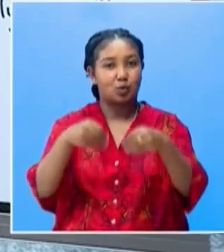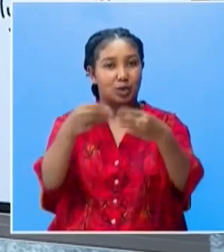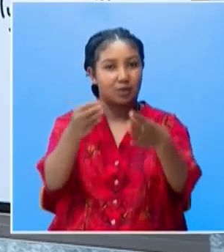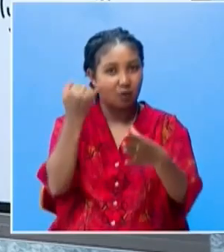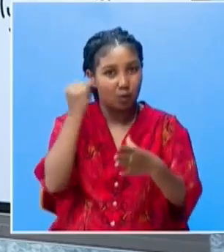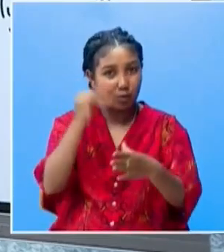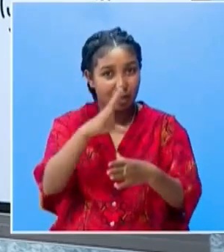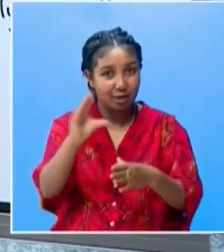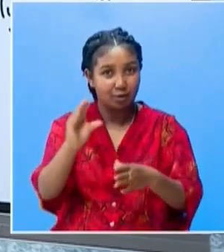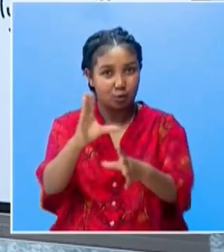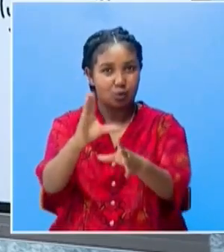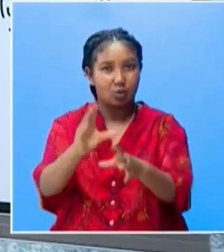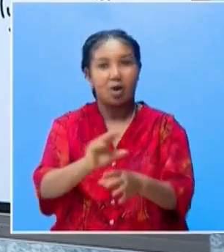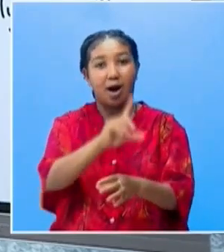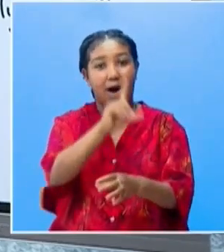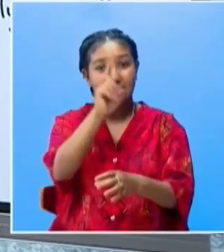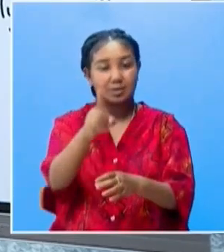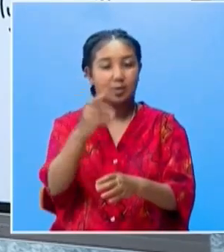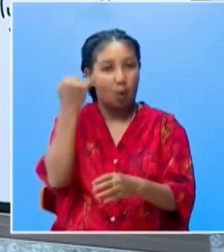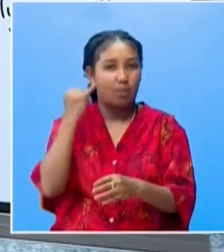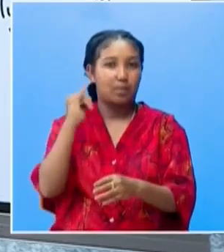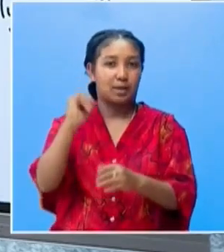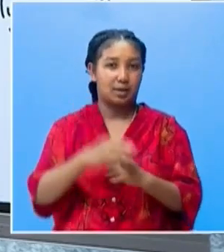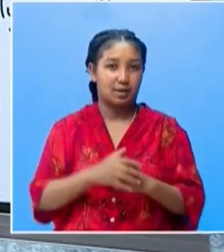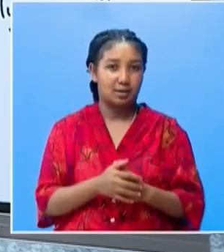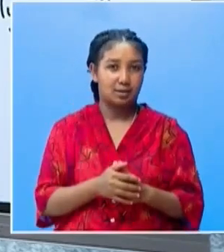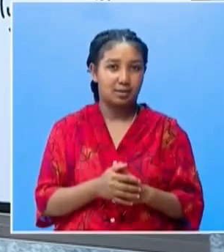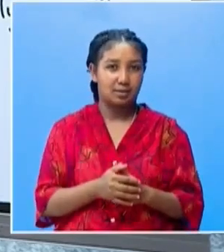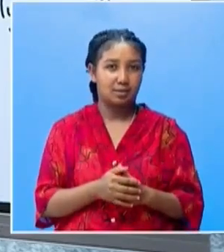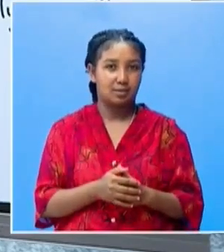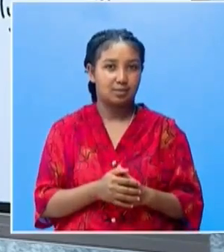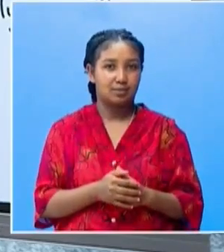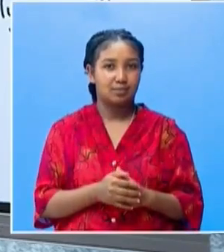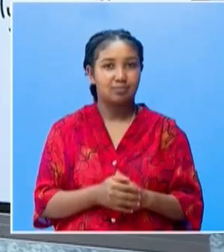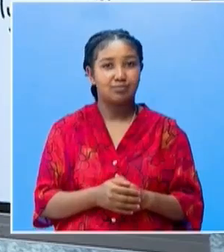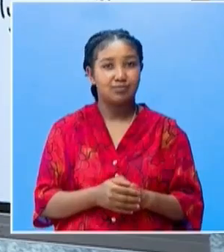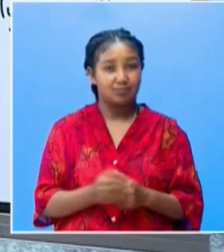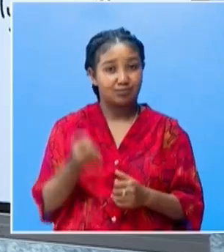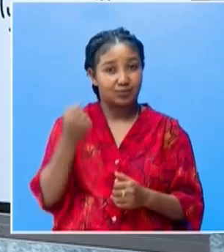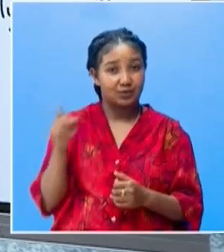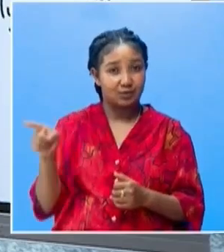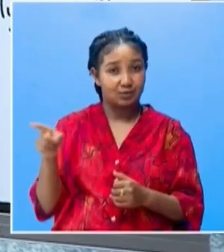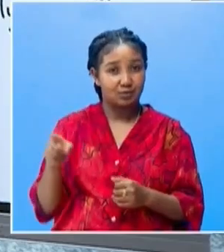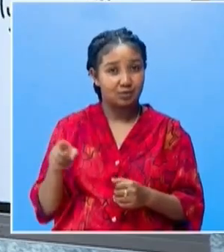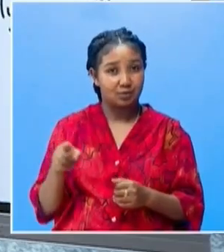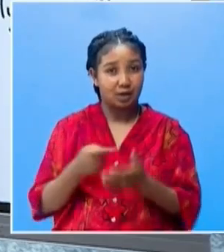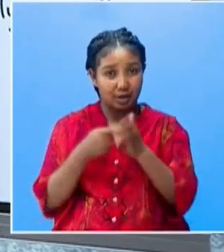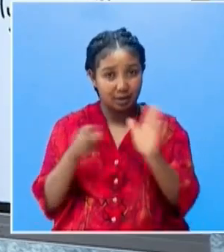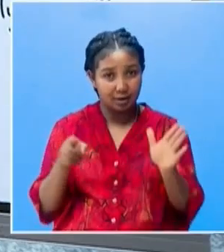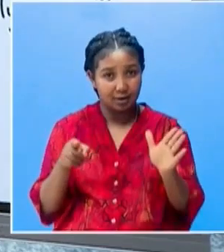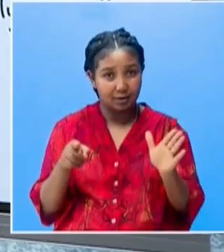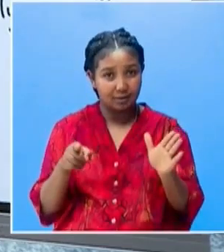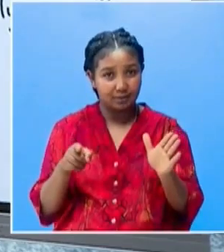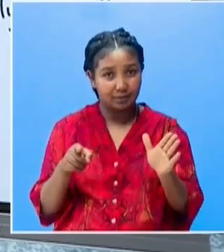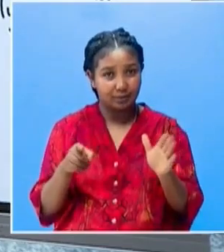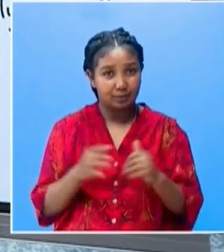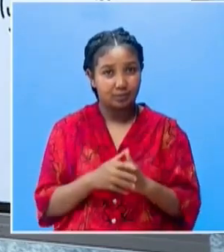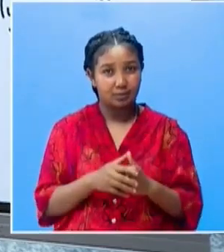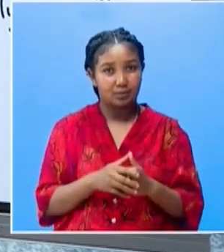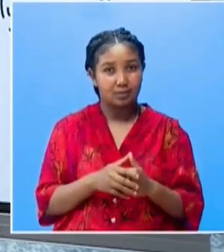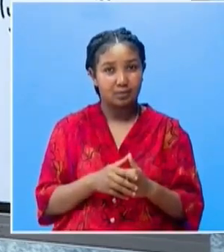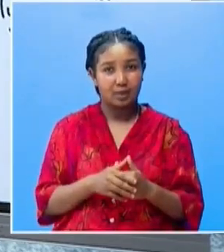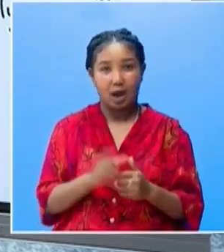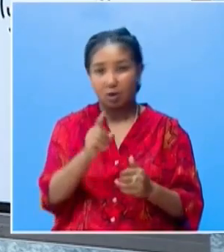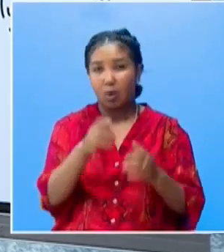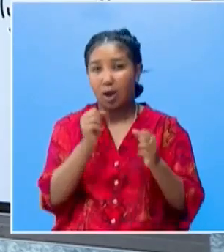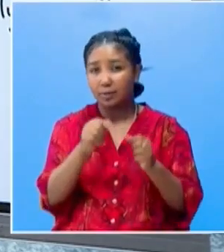opinion and to ask for an opinion. Have you got today's topic clearly? I mean, are you